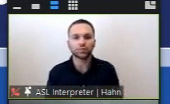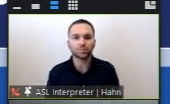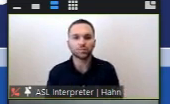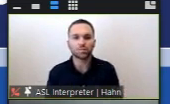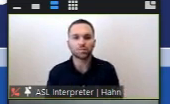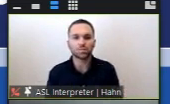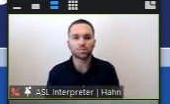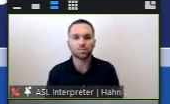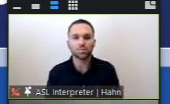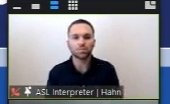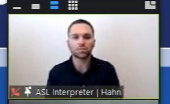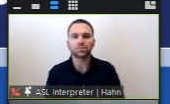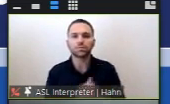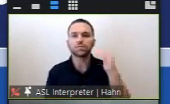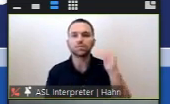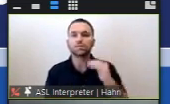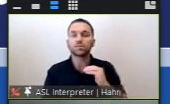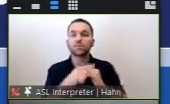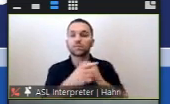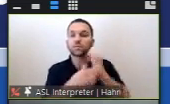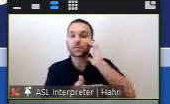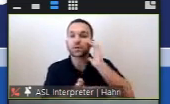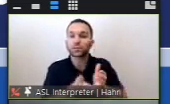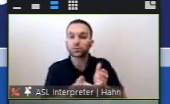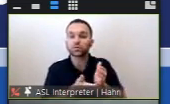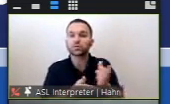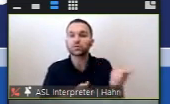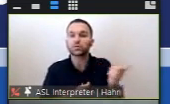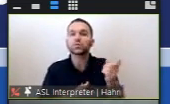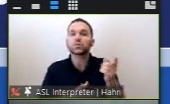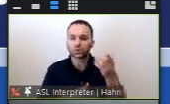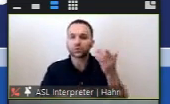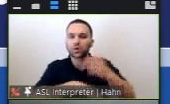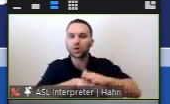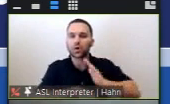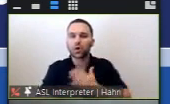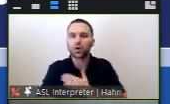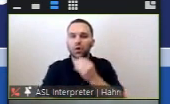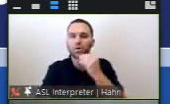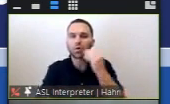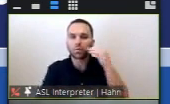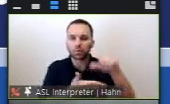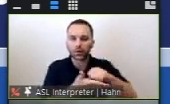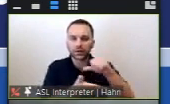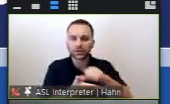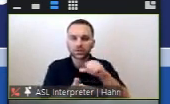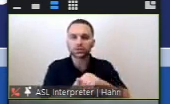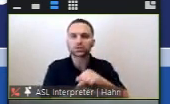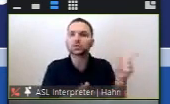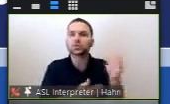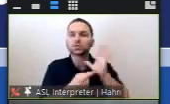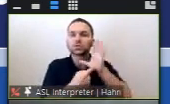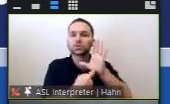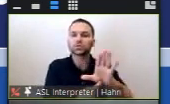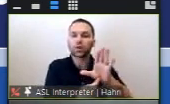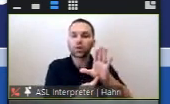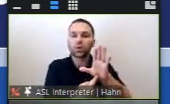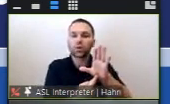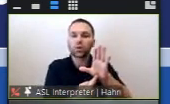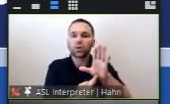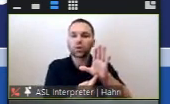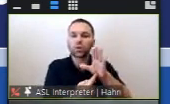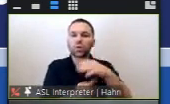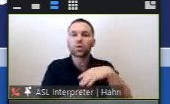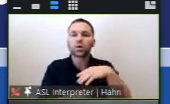So this next graphic is on our homepage of that vaccine breakthrough dashboard and shows you rate ratios, or basically